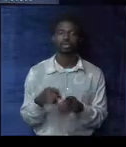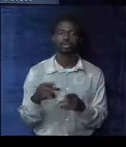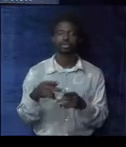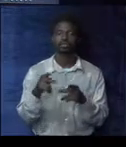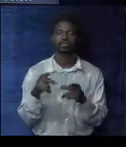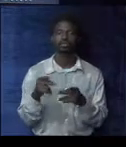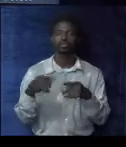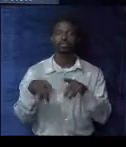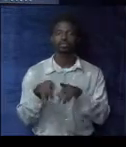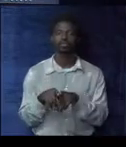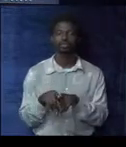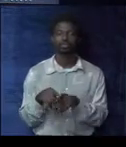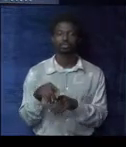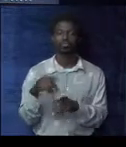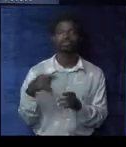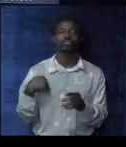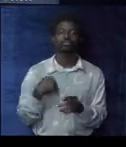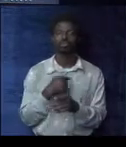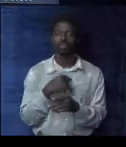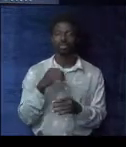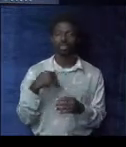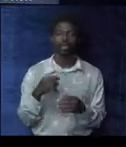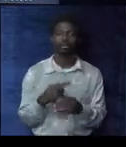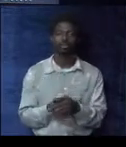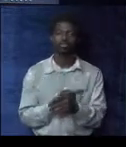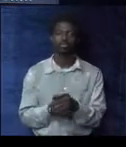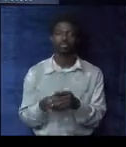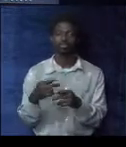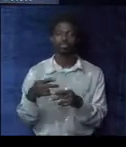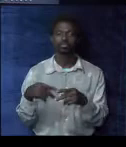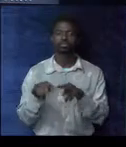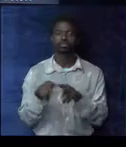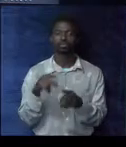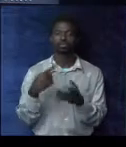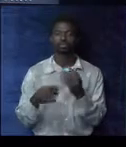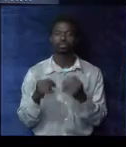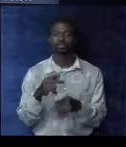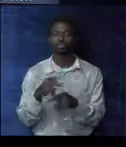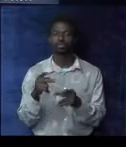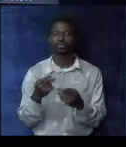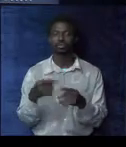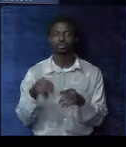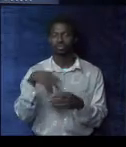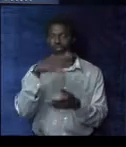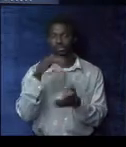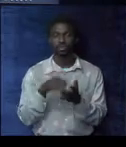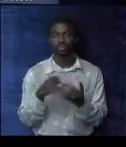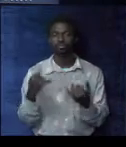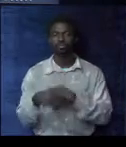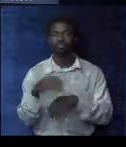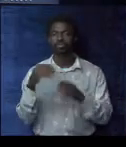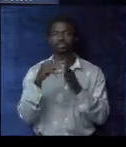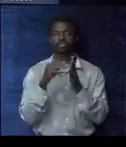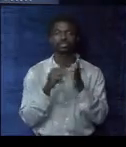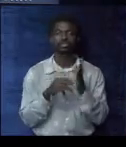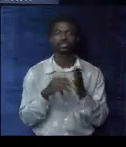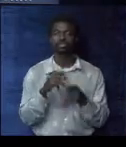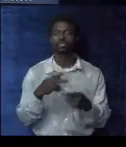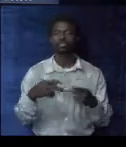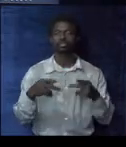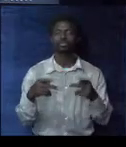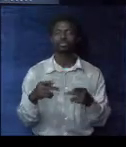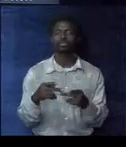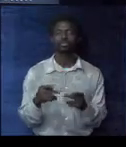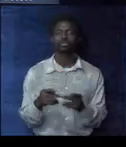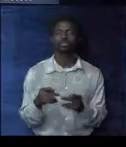value. So we've talked about value, but what is the place value? You'll learn that today. What else? You should be able to state the place value of digits.